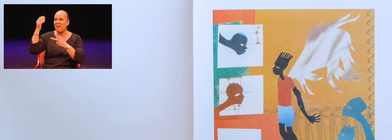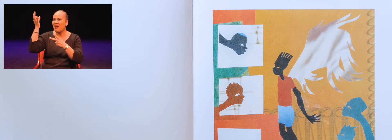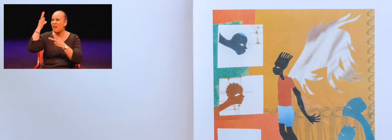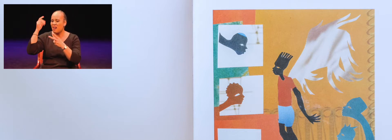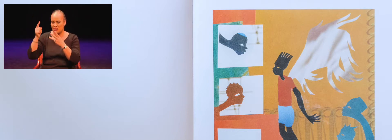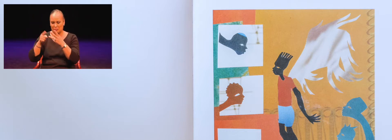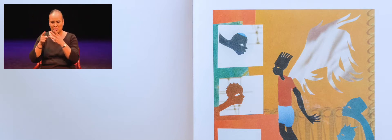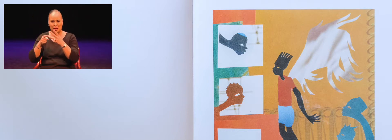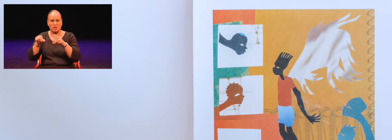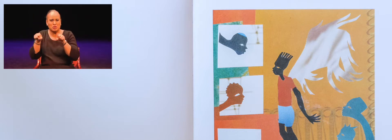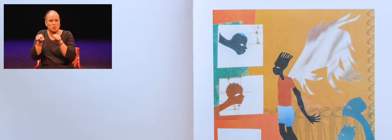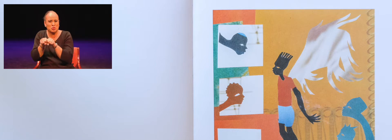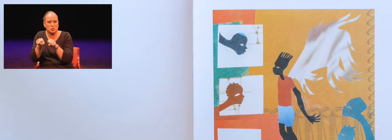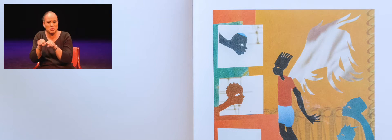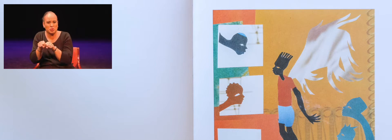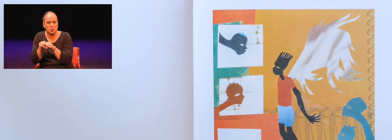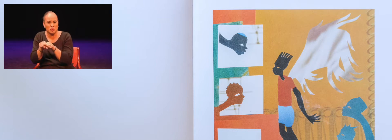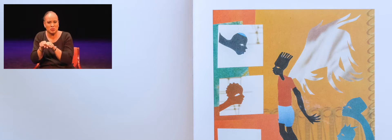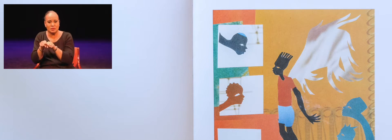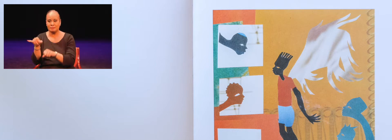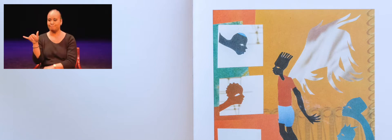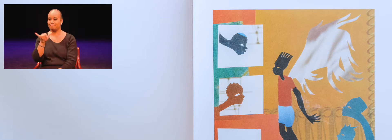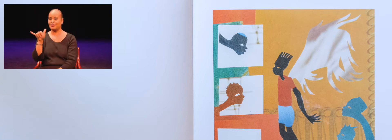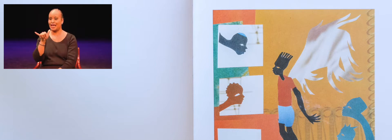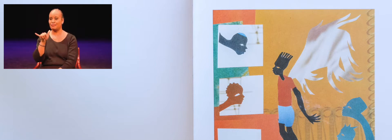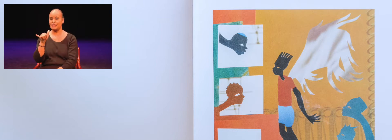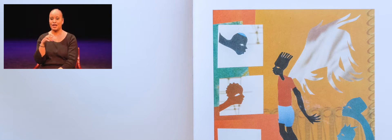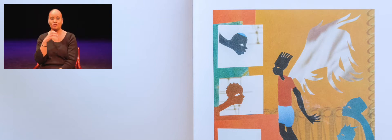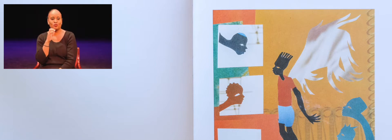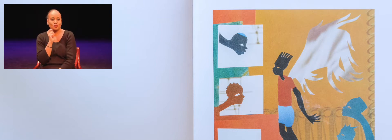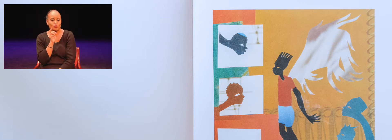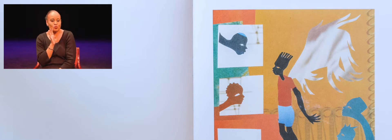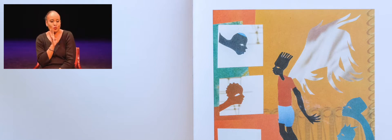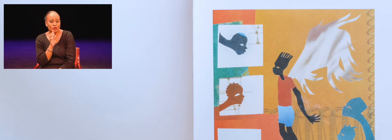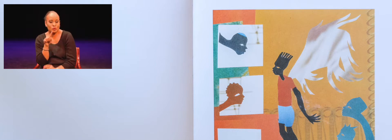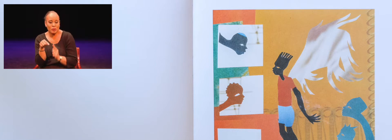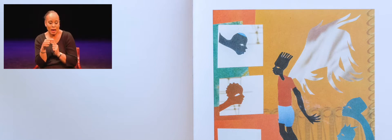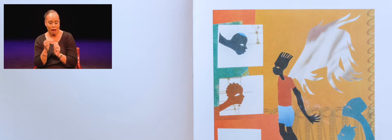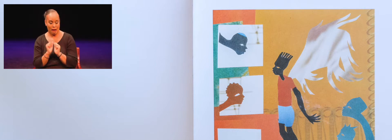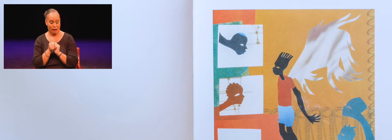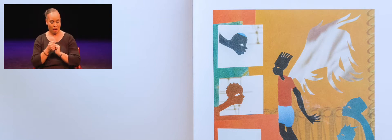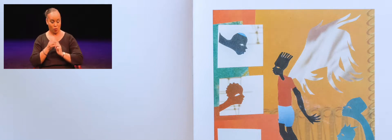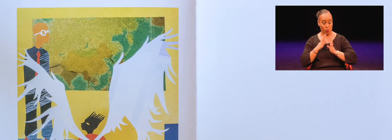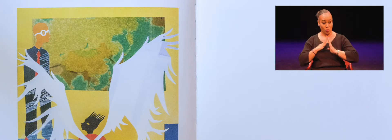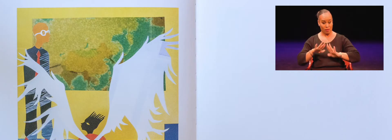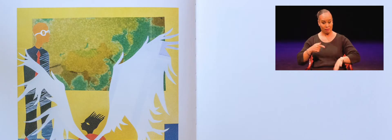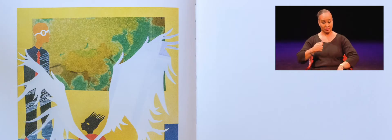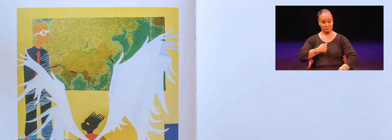his shoes, like they whisper about how quiet I am.